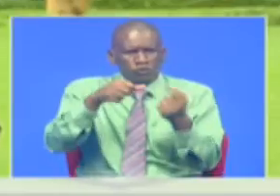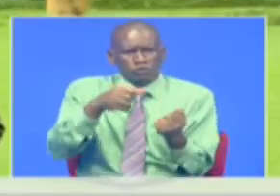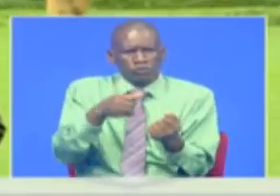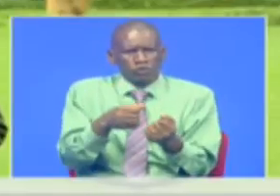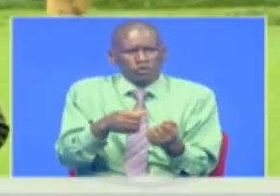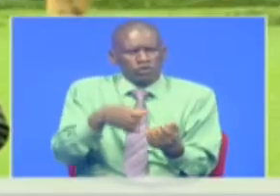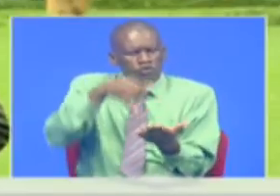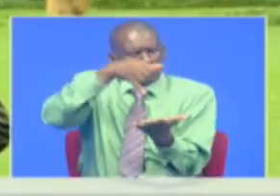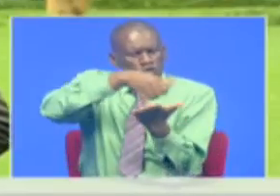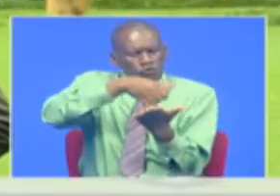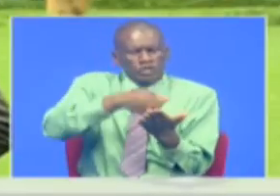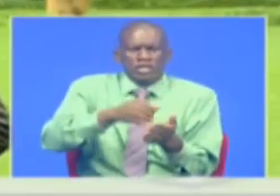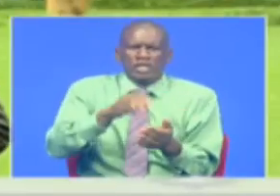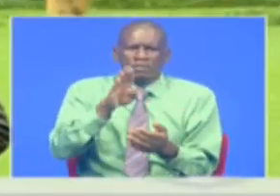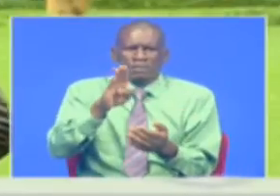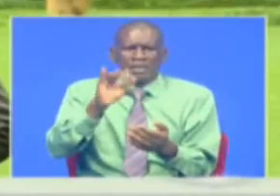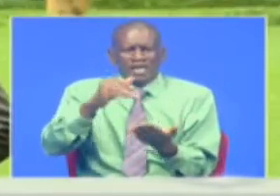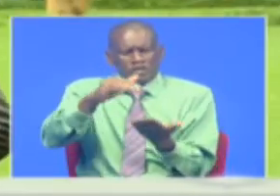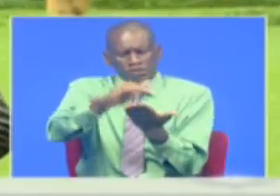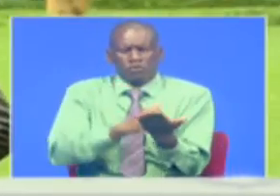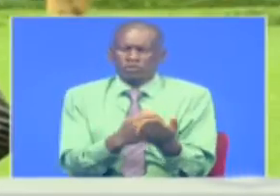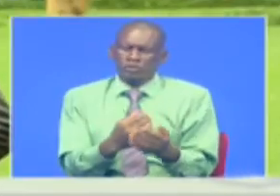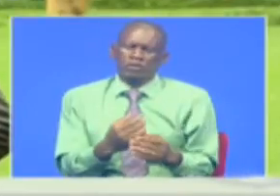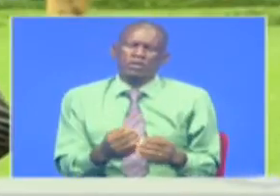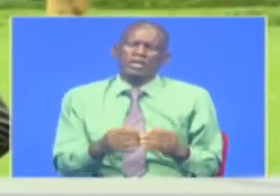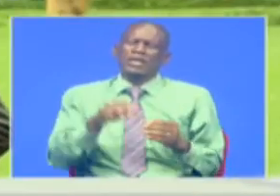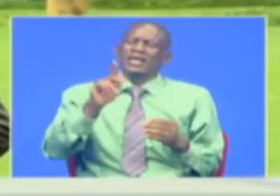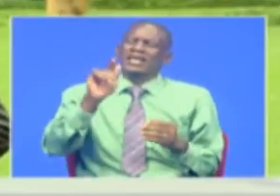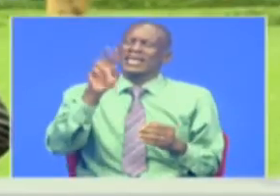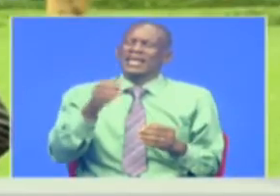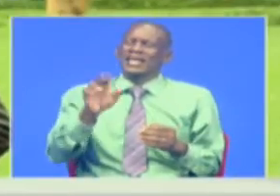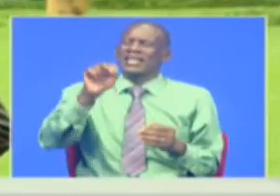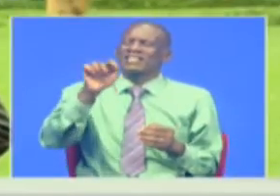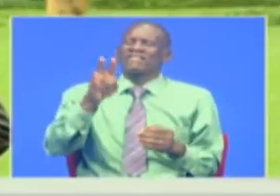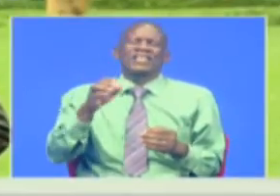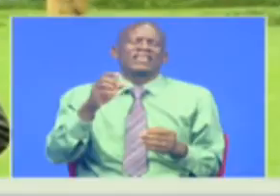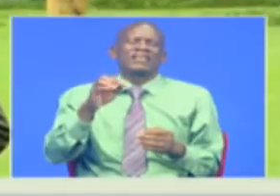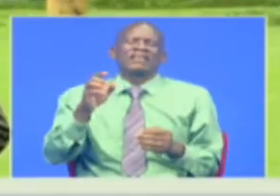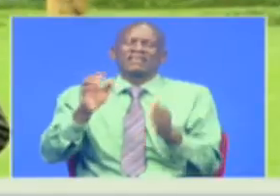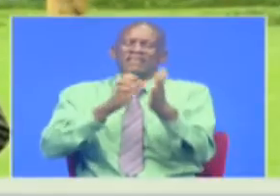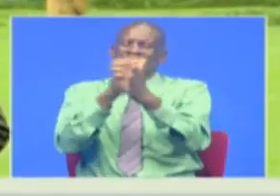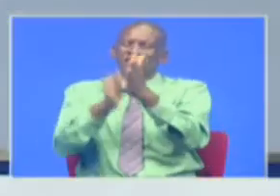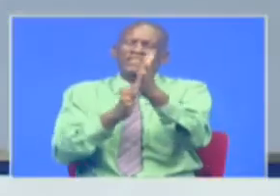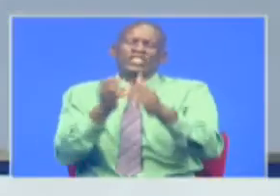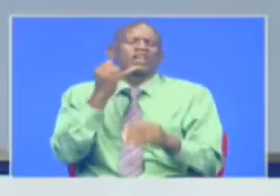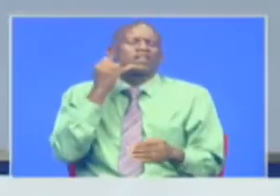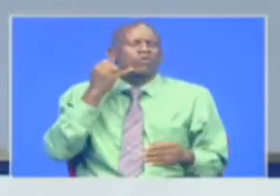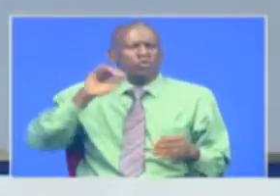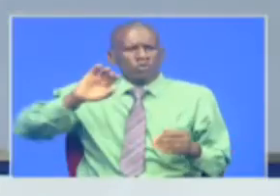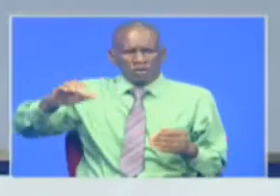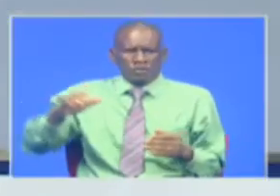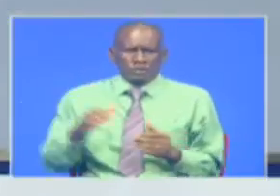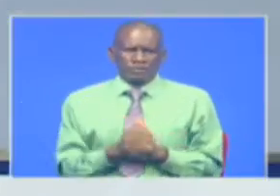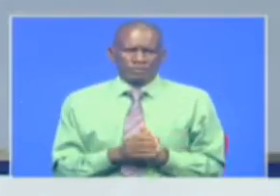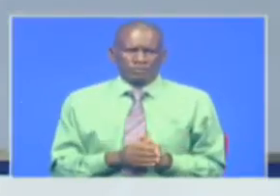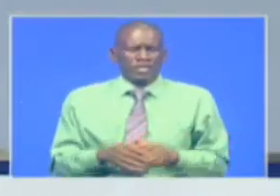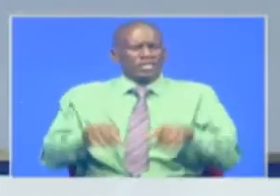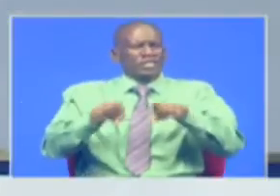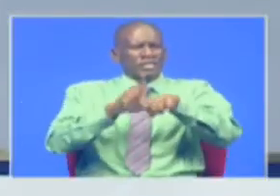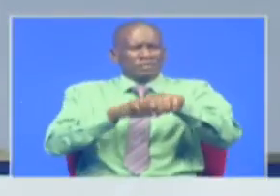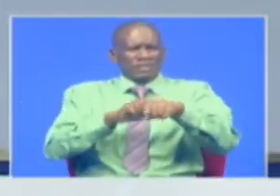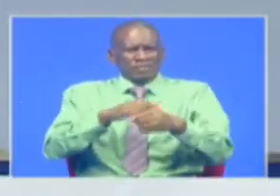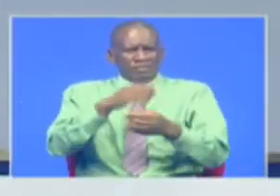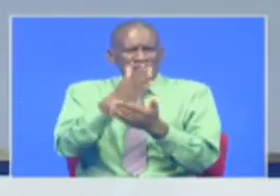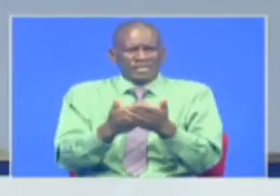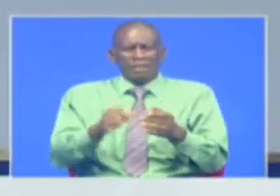in. Kennedy Mureithi, NTV in Naivasha, Nakuru County. Meanwhile, a section of